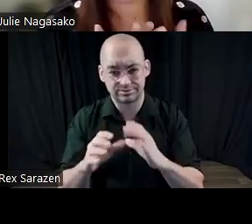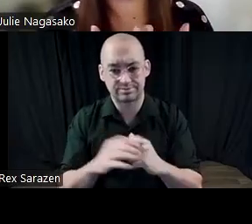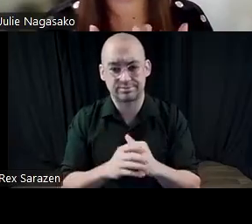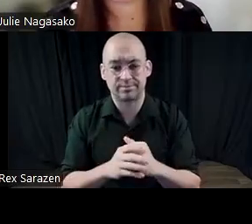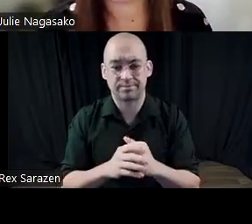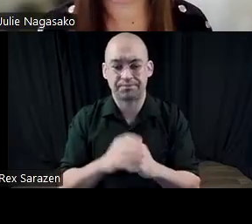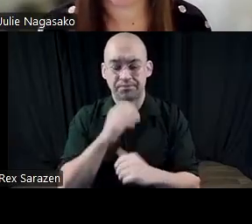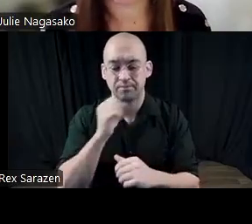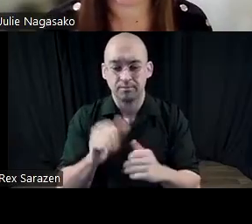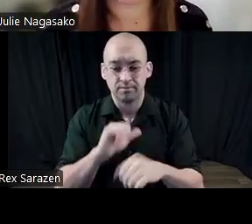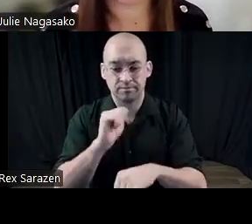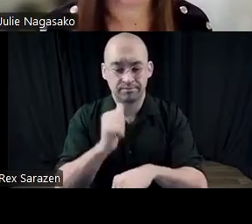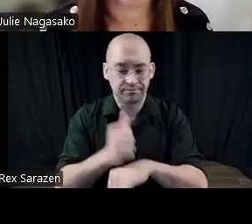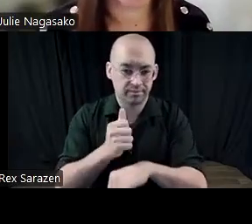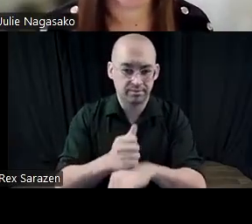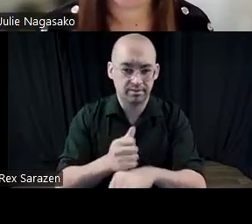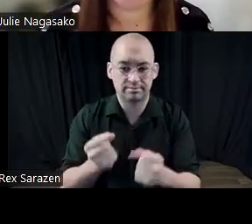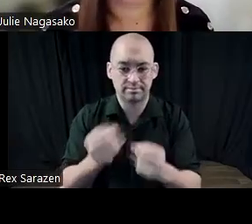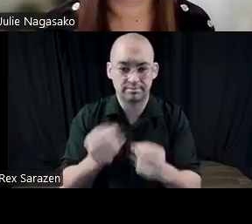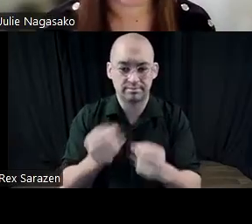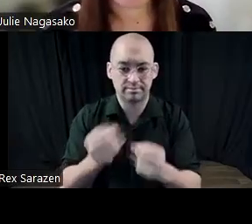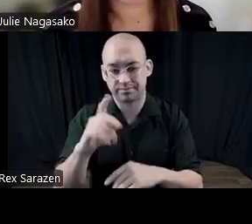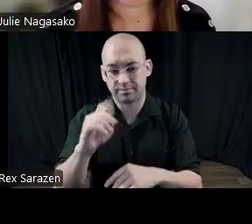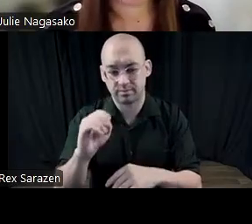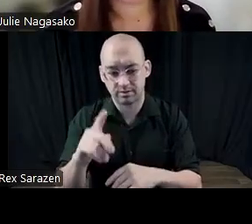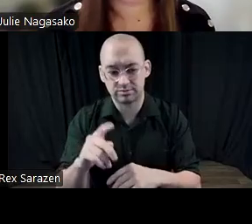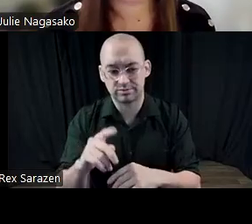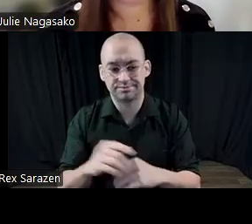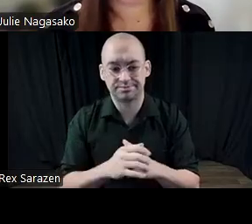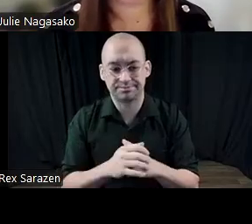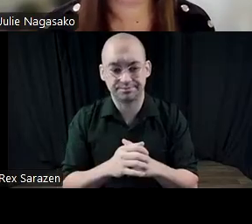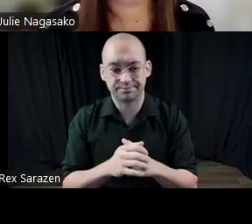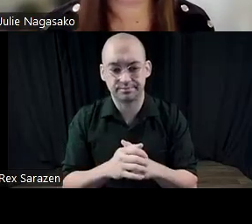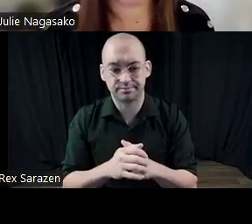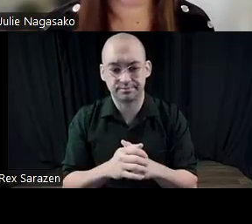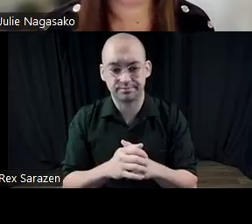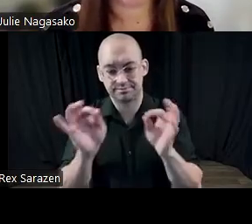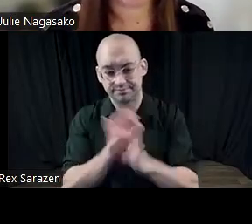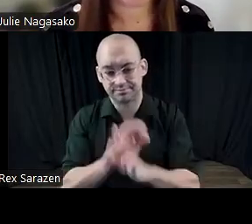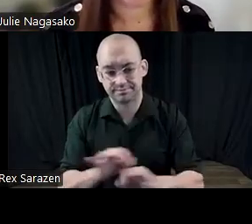well through different aspects of their identity and experience. So that's going to be a really important